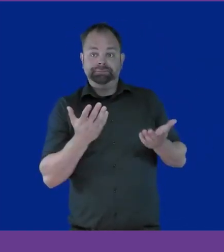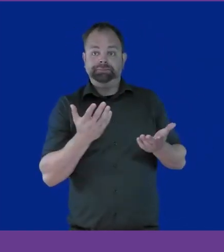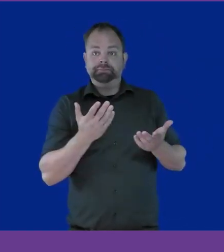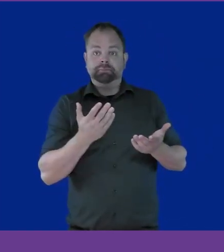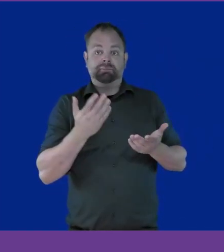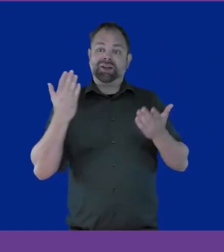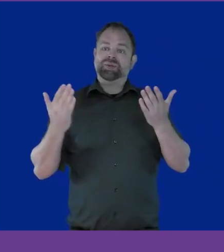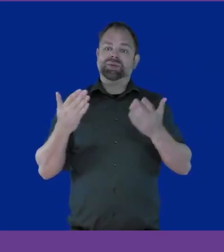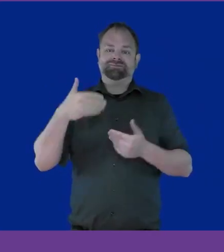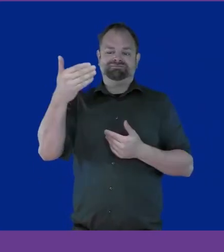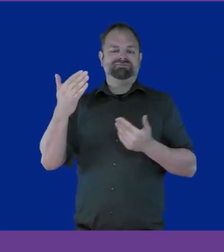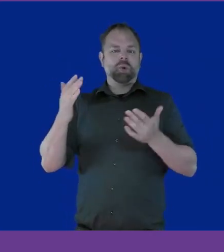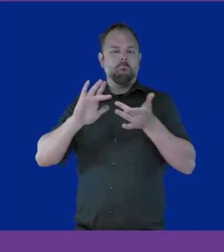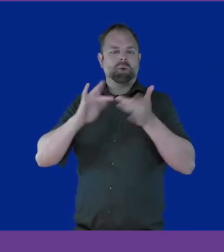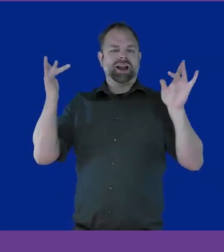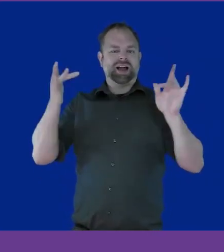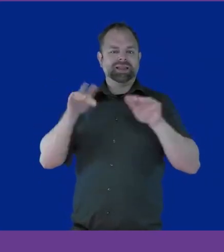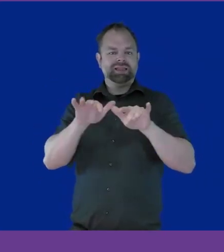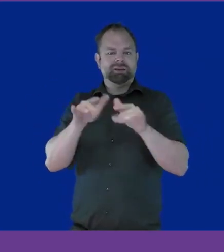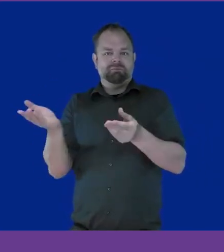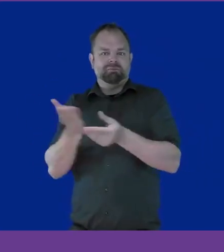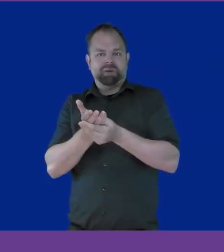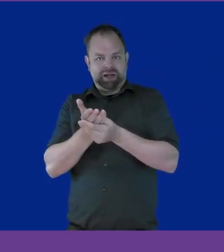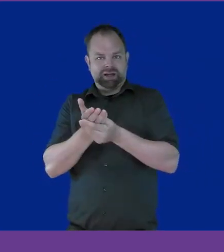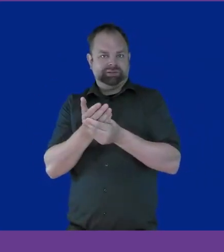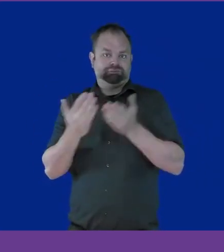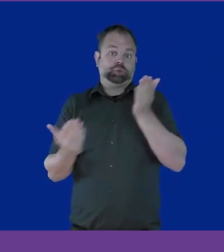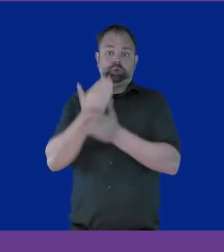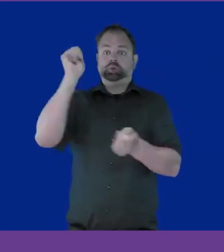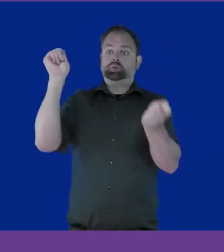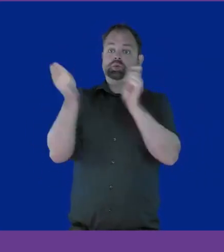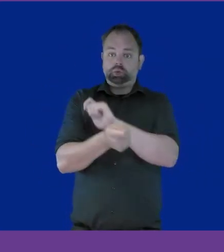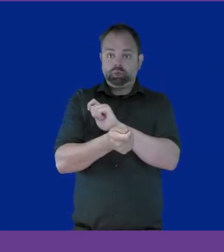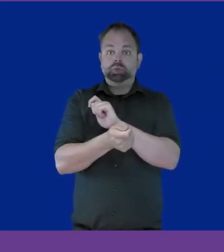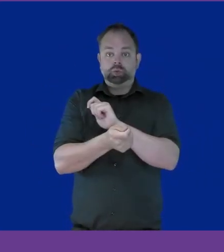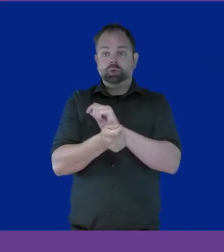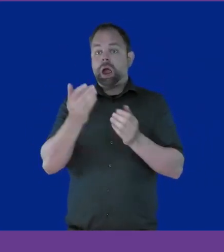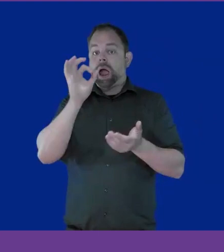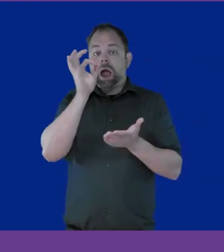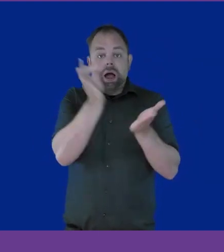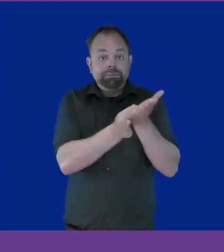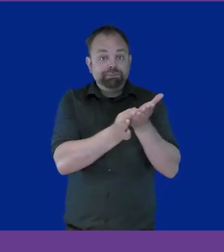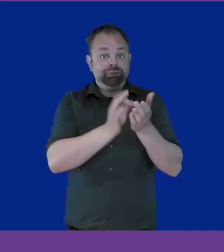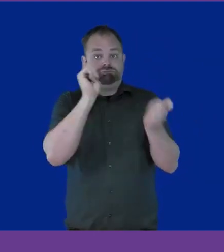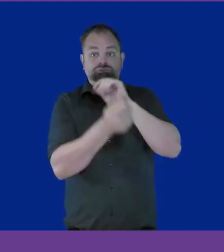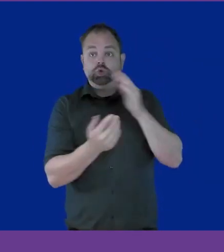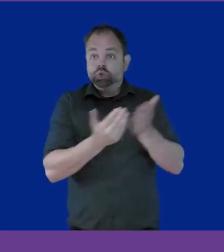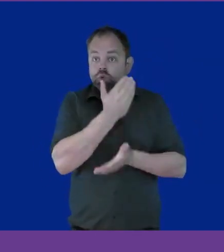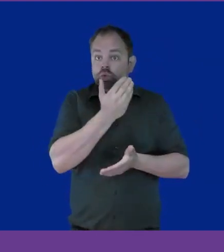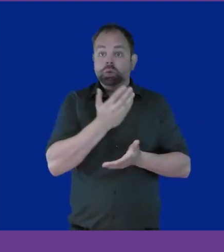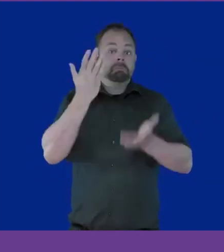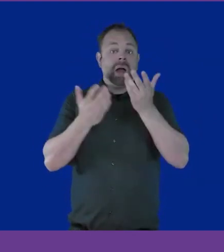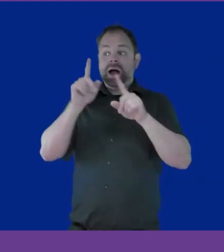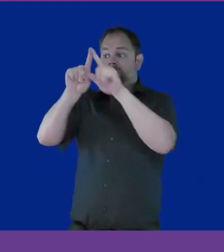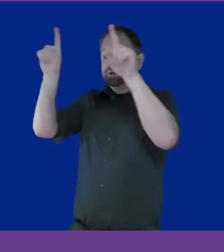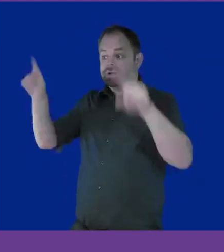Often learning new services can also be a challenge. And in such a way, it can be challenging to use.